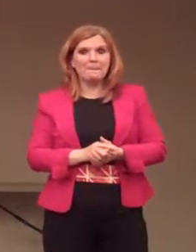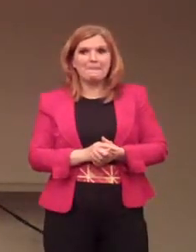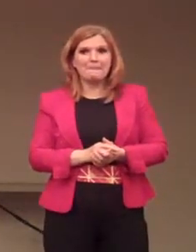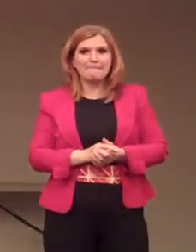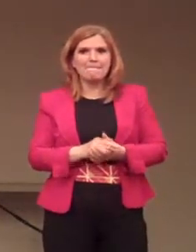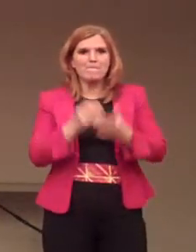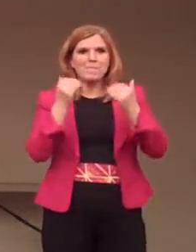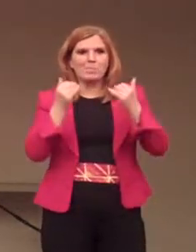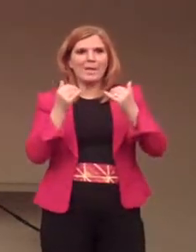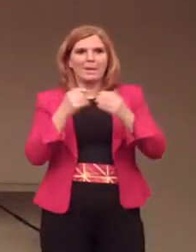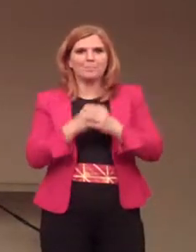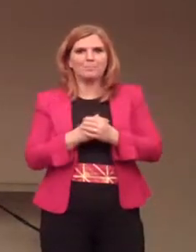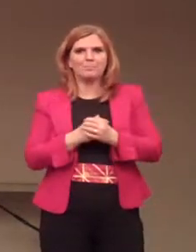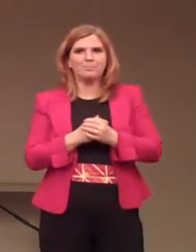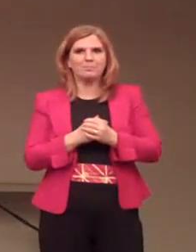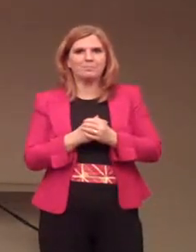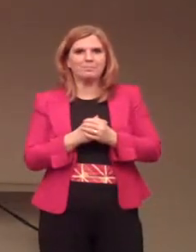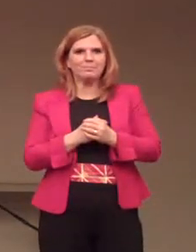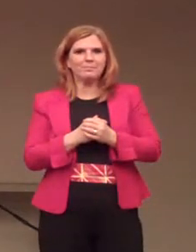Now,